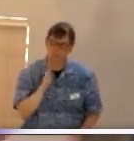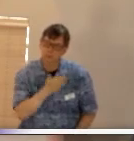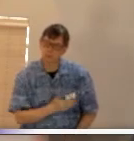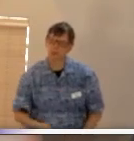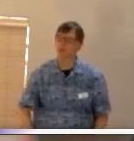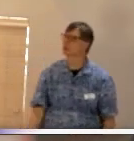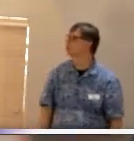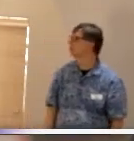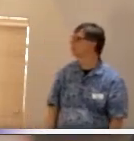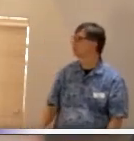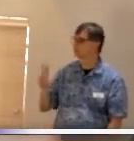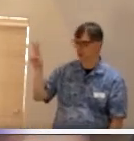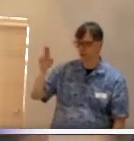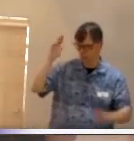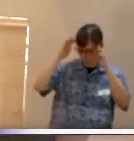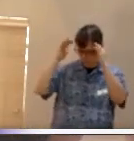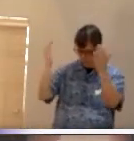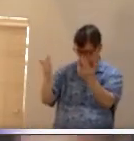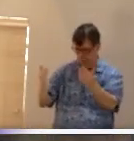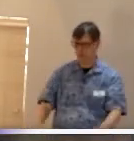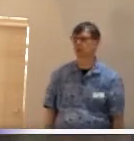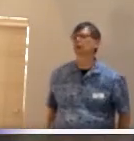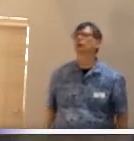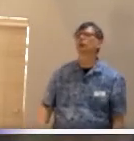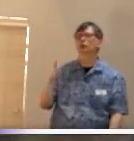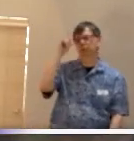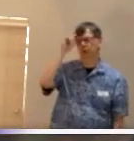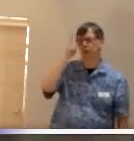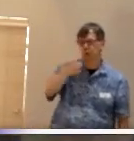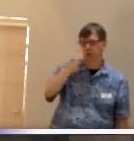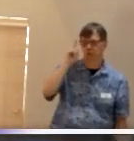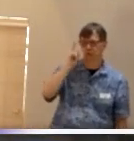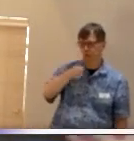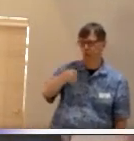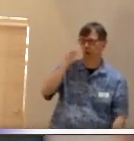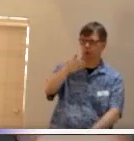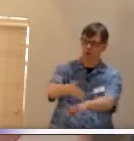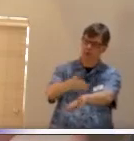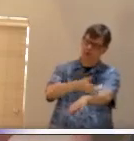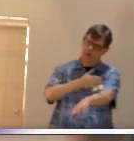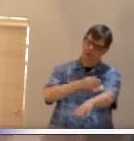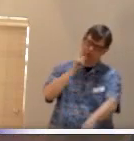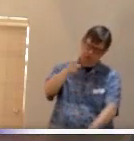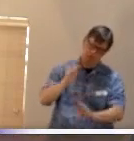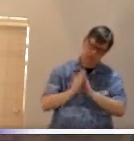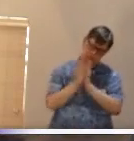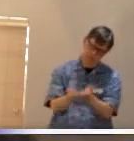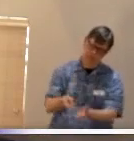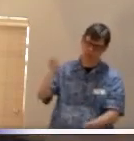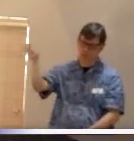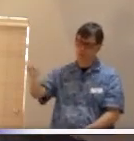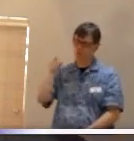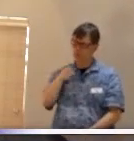Second, you acknowledge responsibility for you, your life, your patterns, and your story. And third, you go